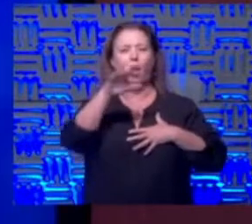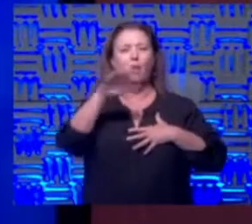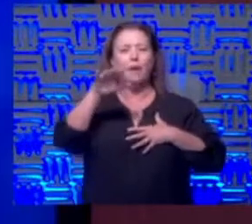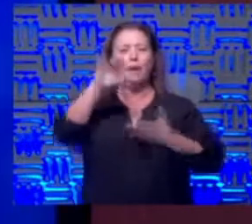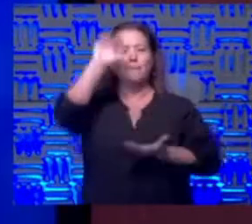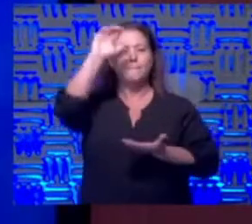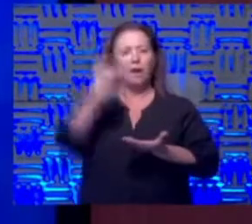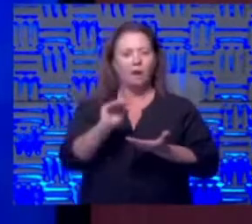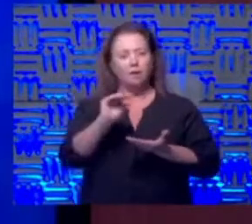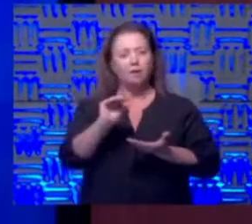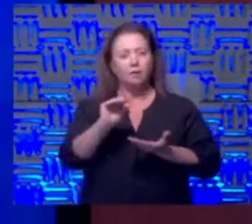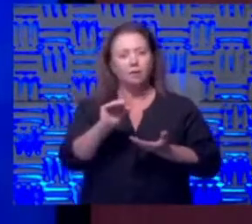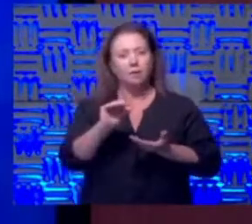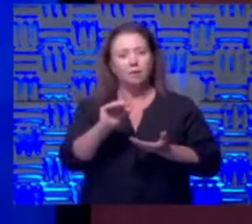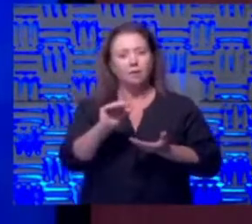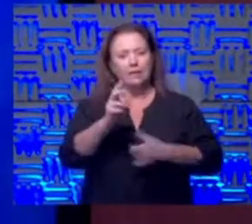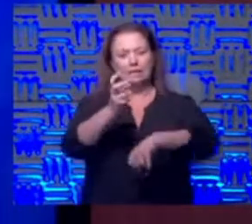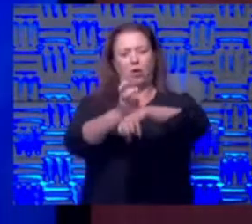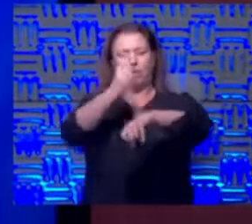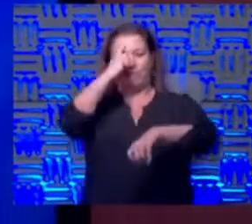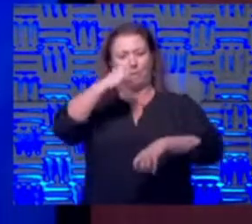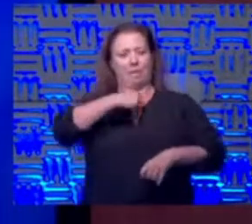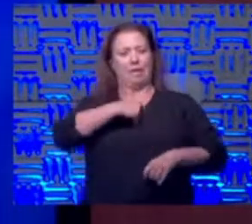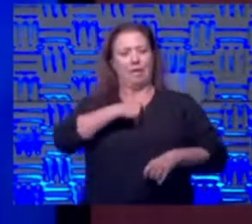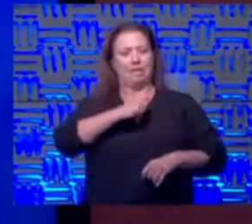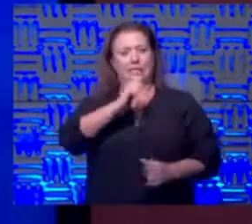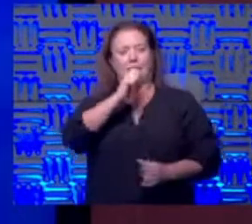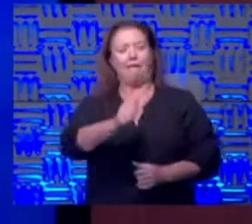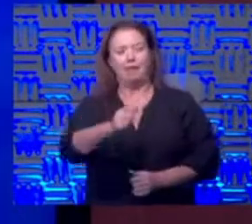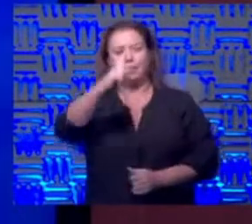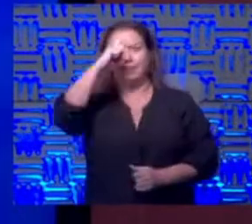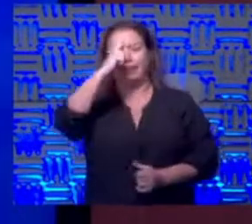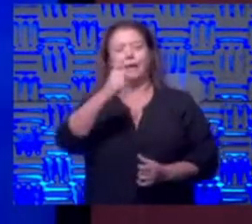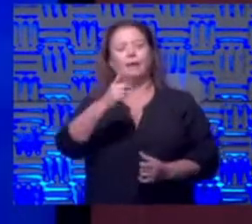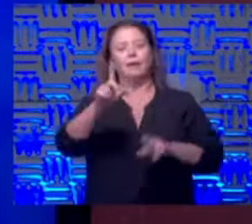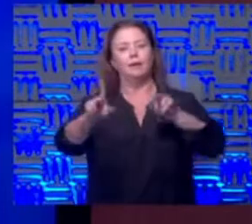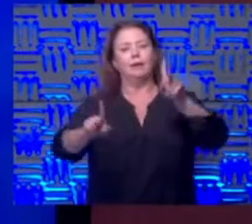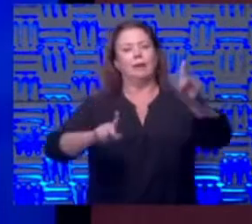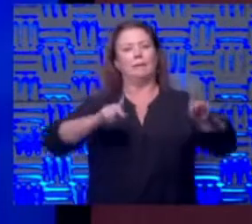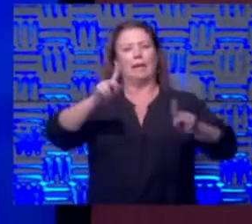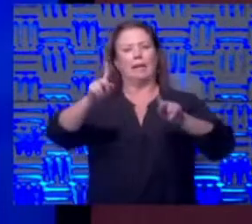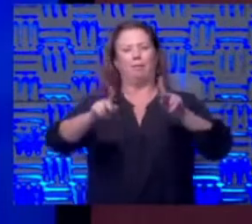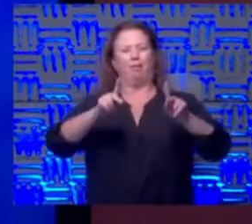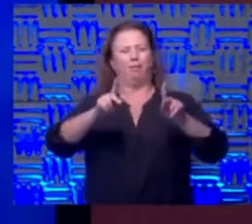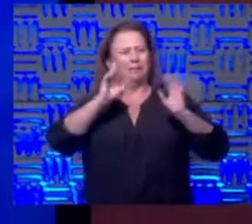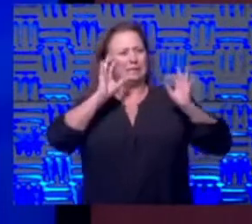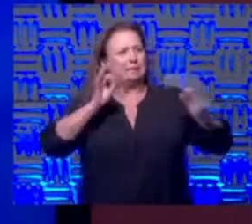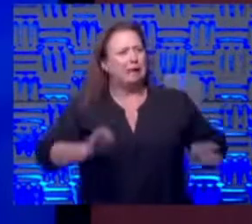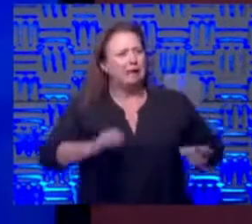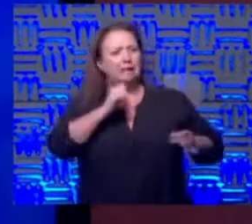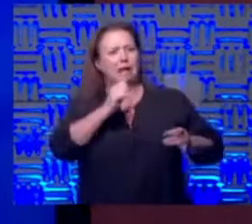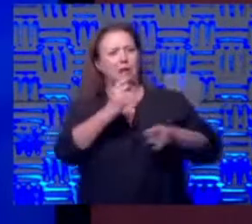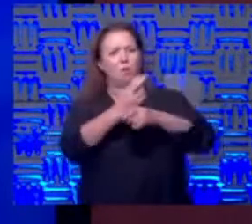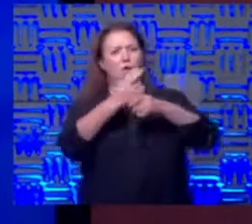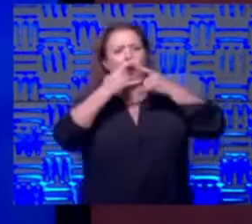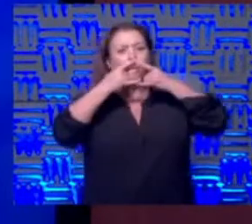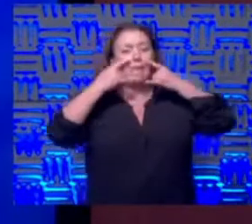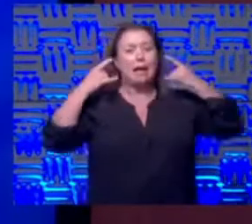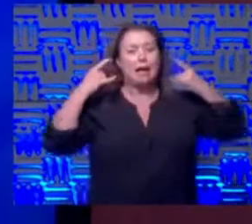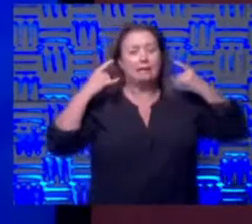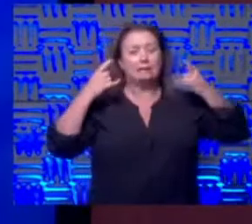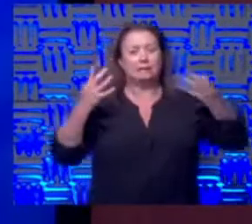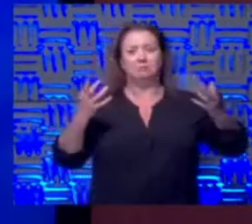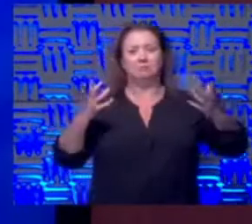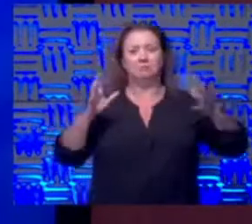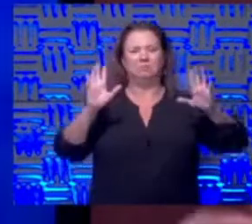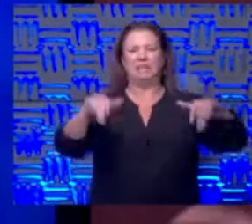so it's hard for me to not think that people are choosing not to wear a mask almost as